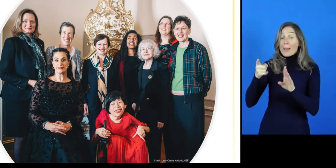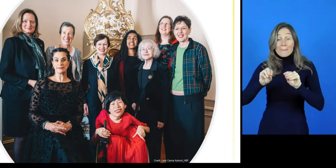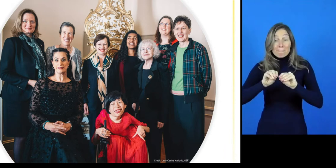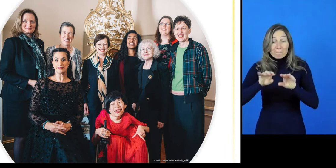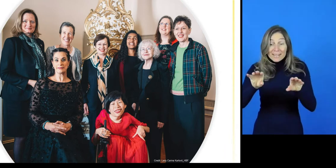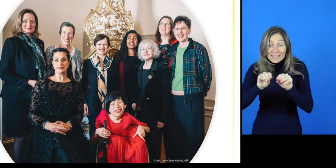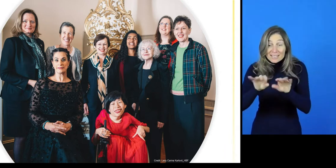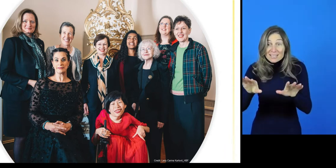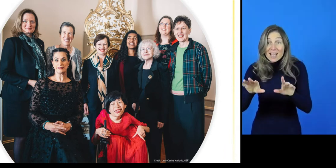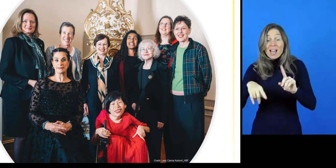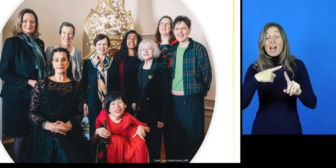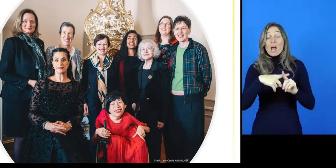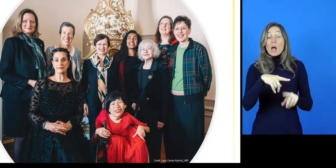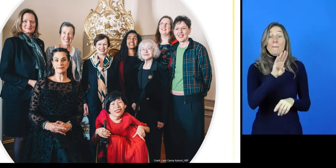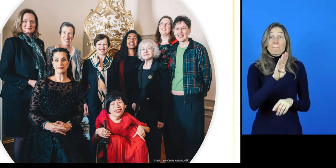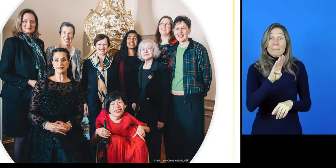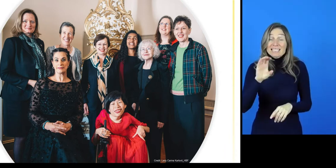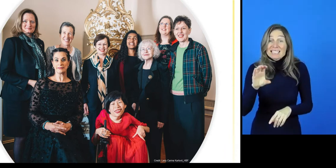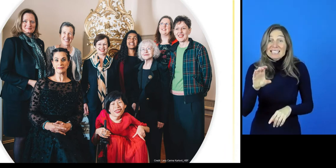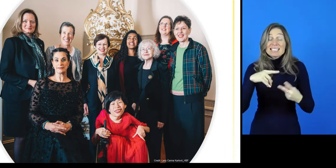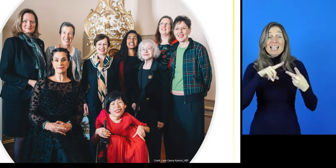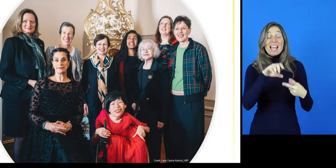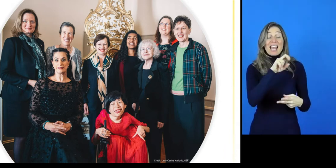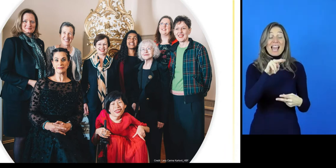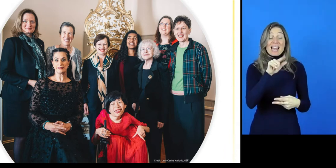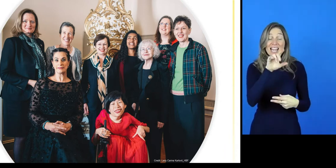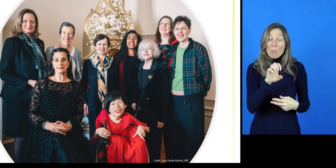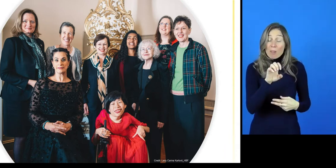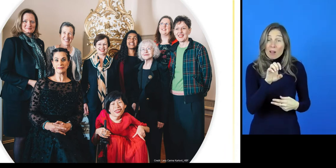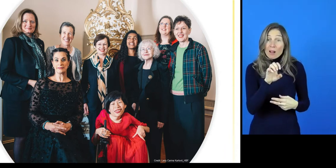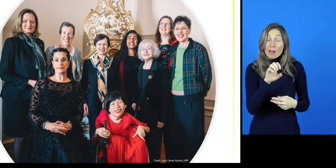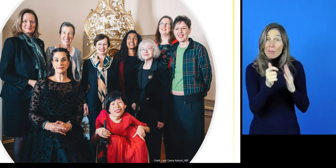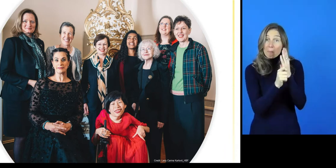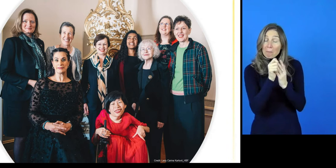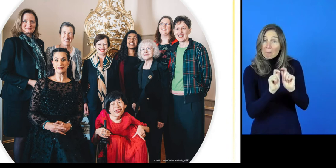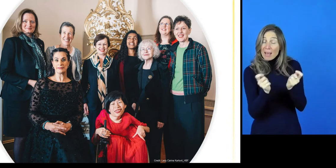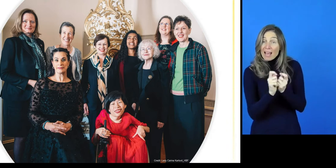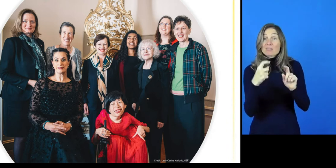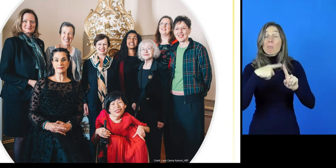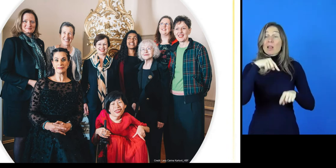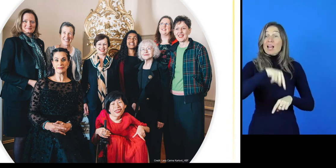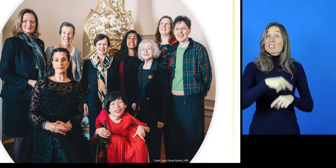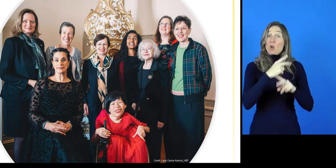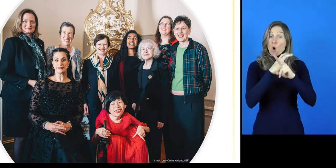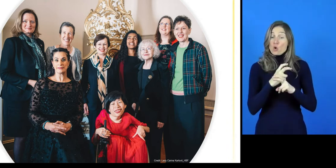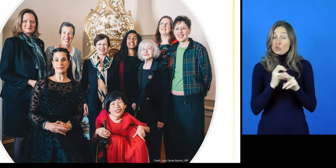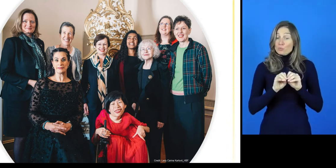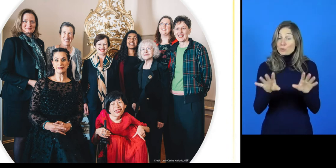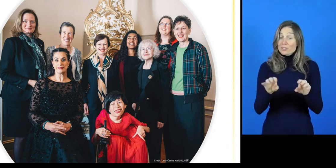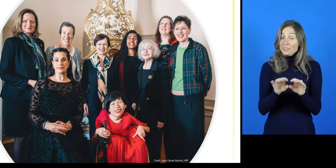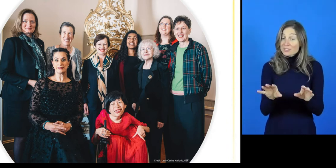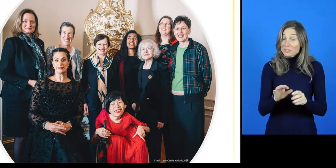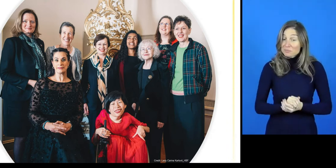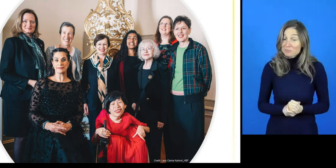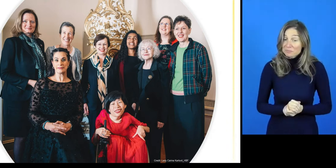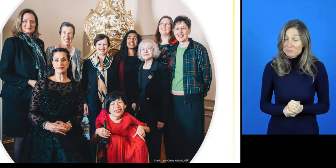BBC, Enable Magazine, and the Austrian Press Agency. So we were really able to get the stories and